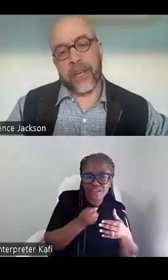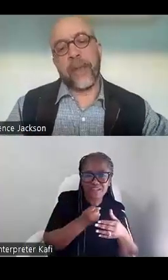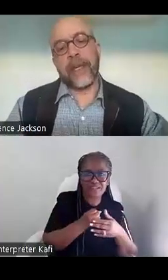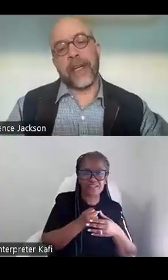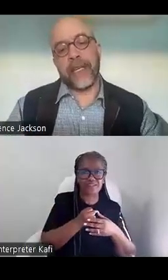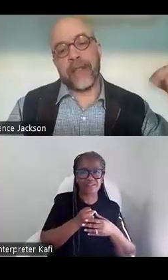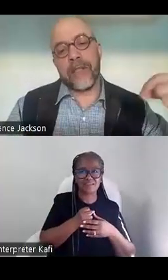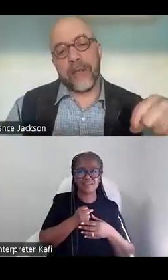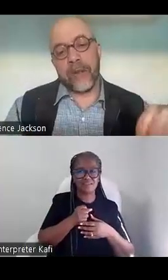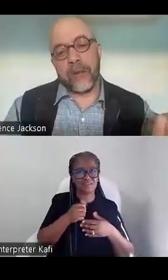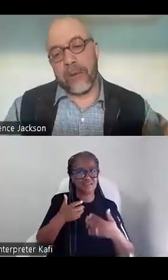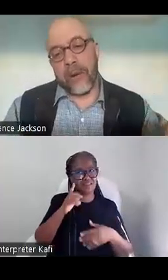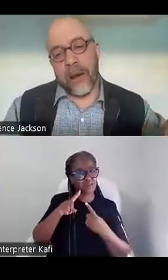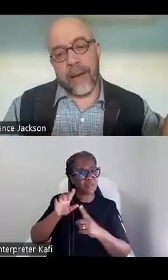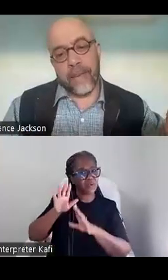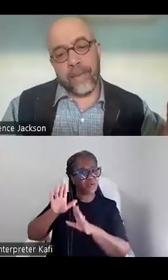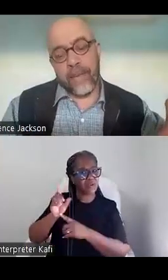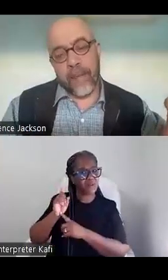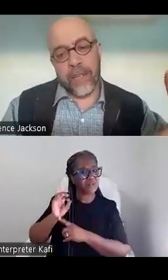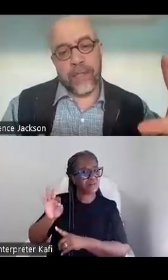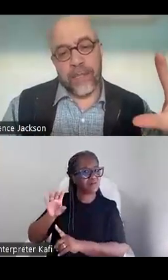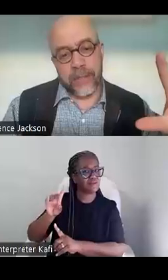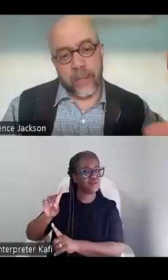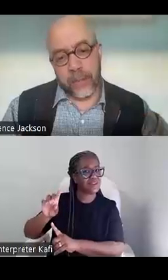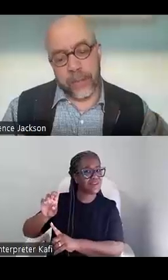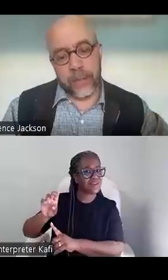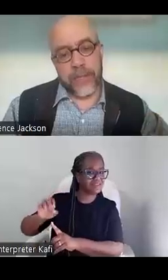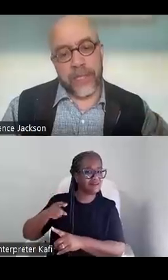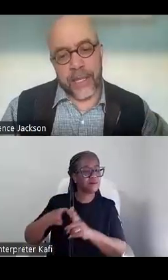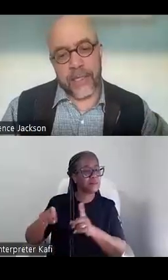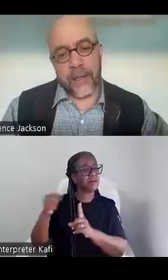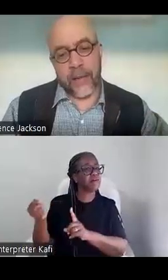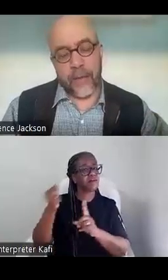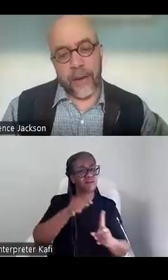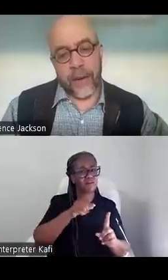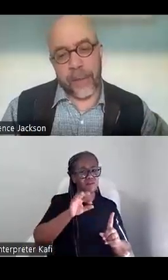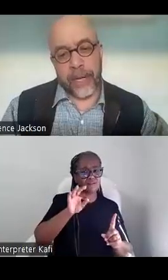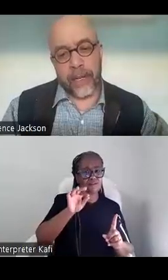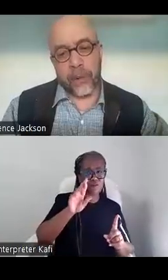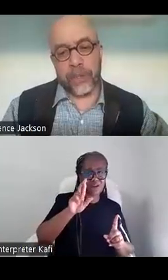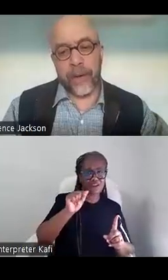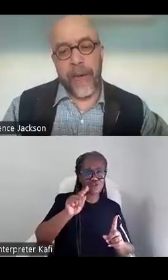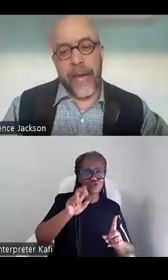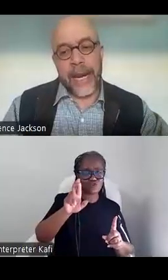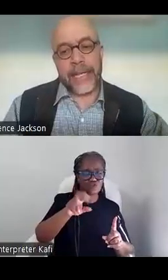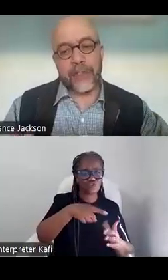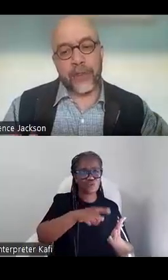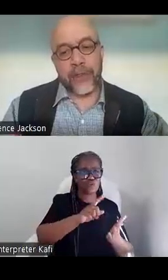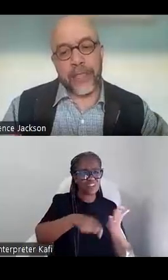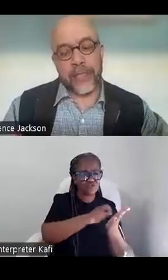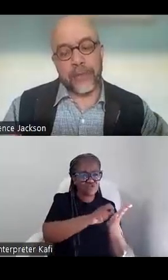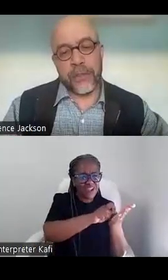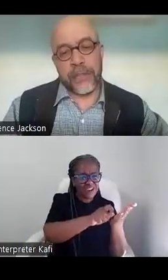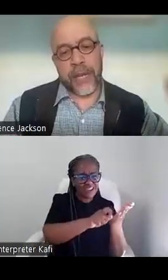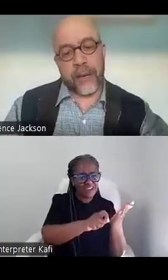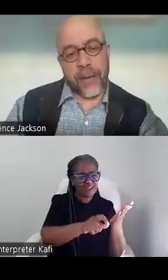is coming into his sense of Black culture, it is